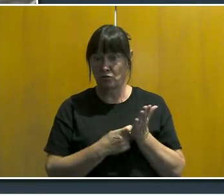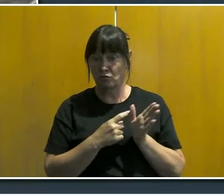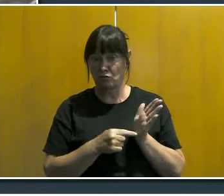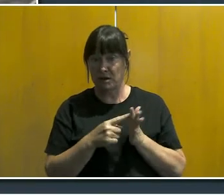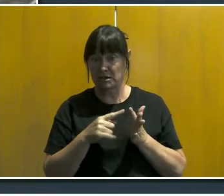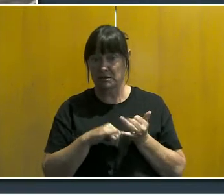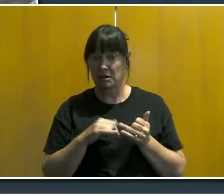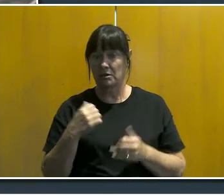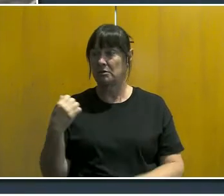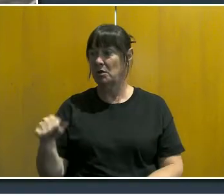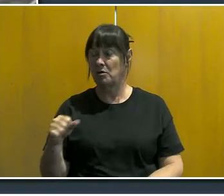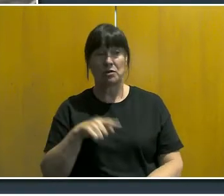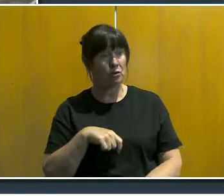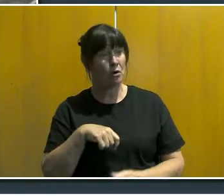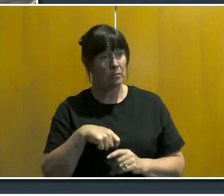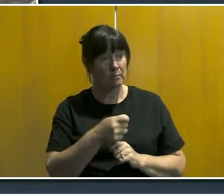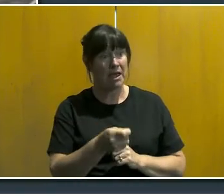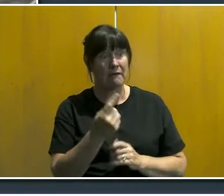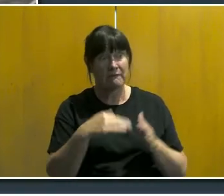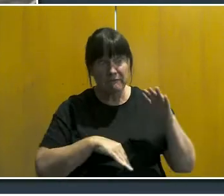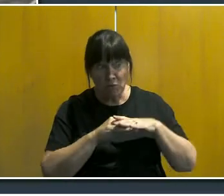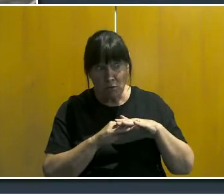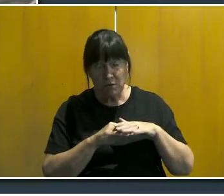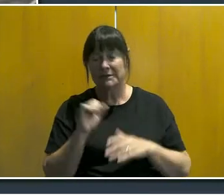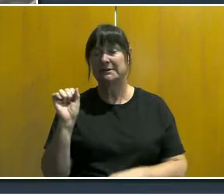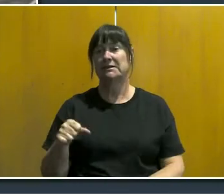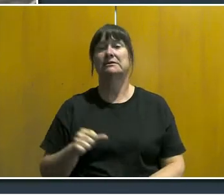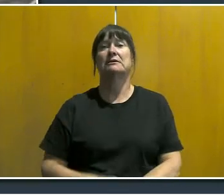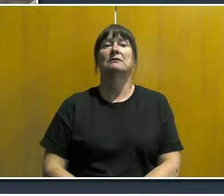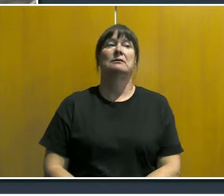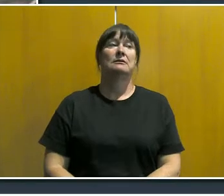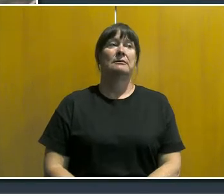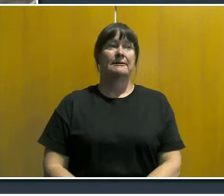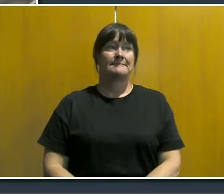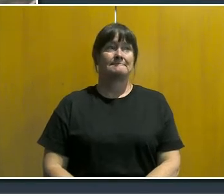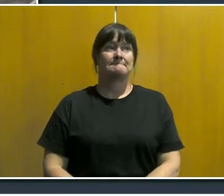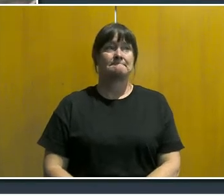No, so you're paying full rates at the moment? Yes. Okay.